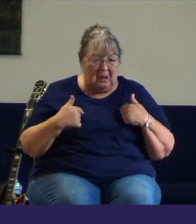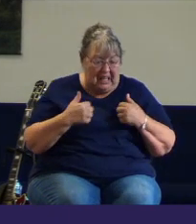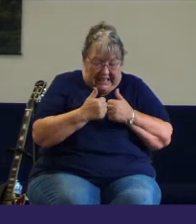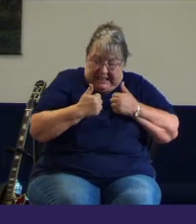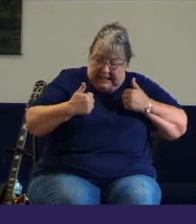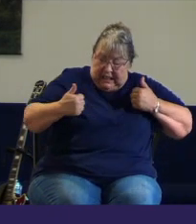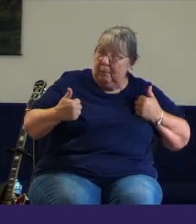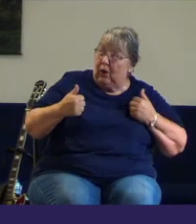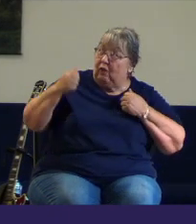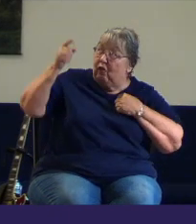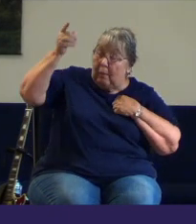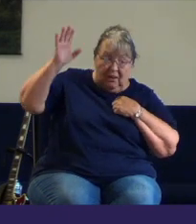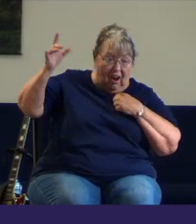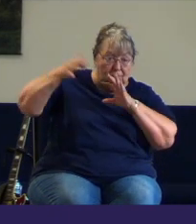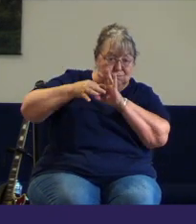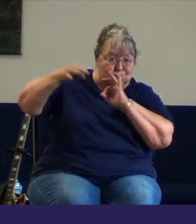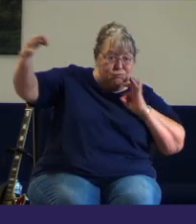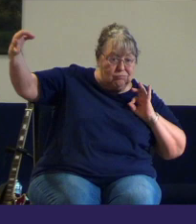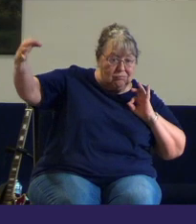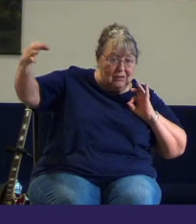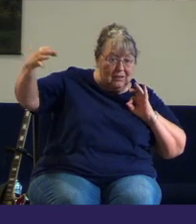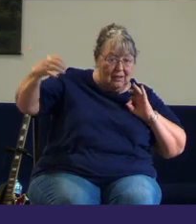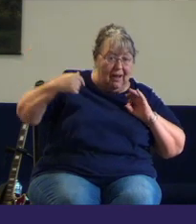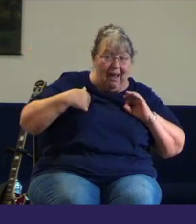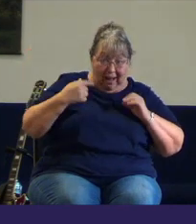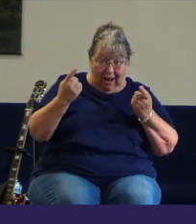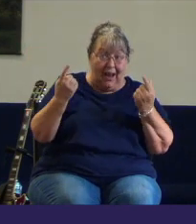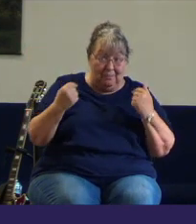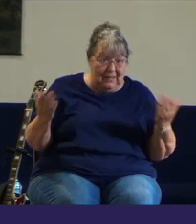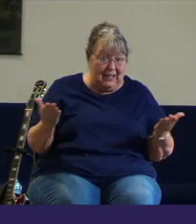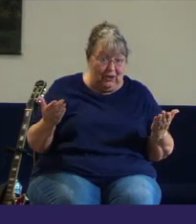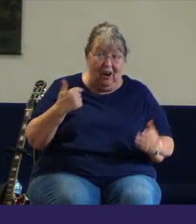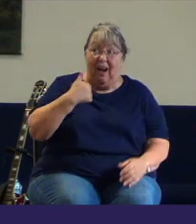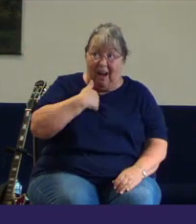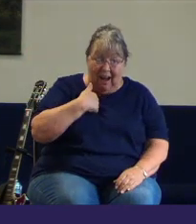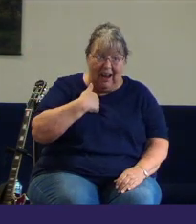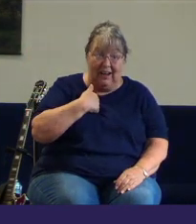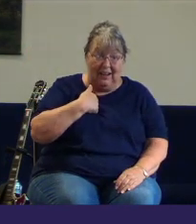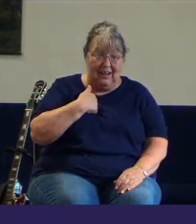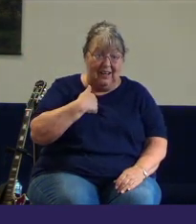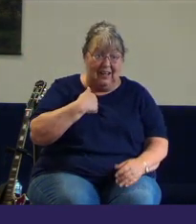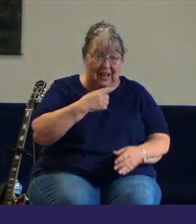us from God. He says, I came to heal of that disease. I'm the doctor.